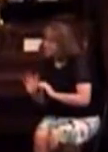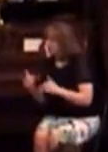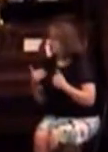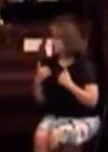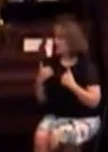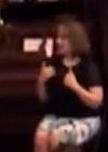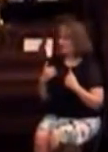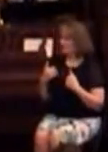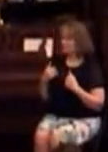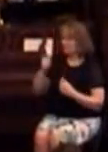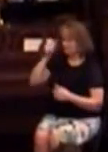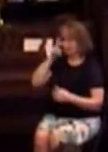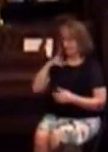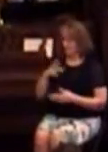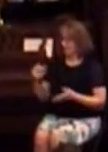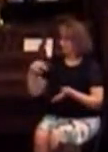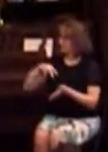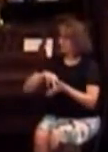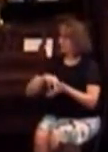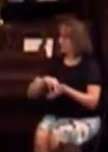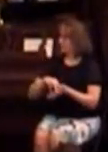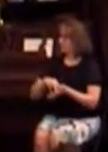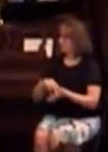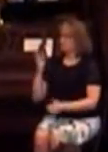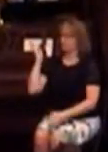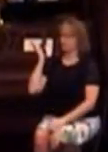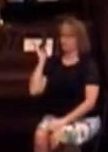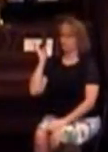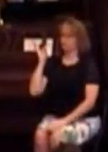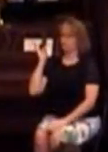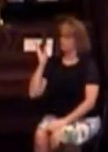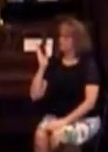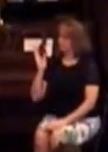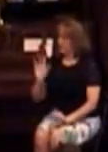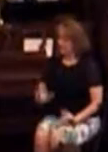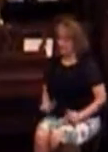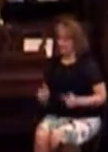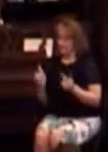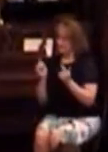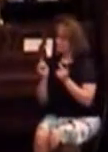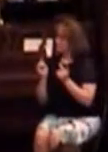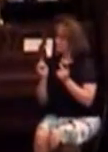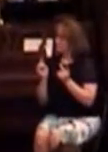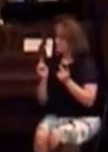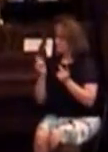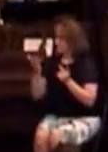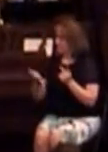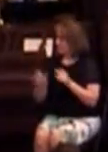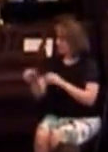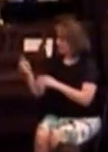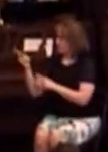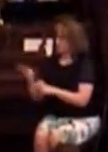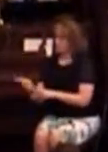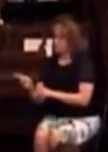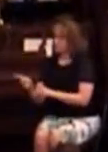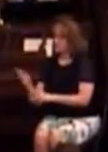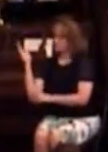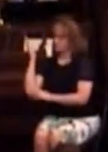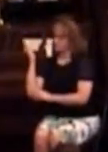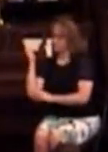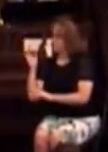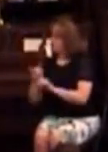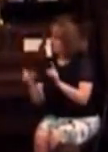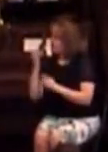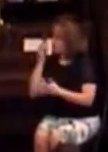thing. And people will be doing their thing. They'll be living life. And if you want to get any value out of it, you got to ask them questions.